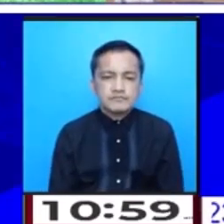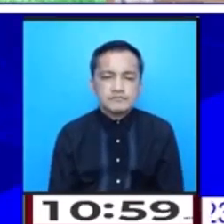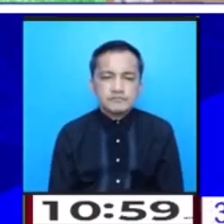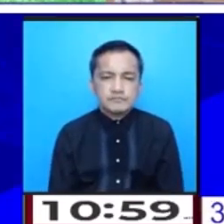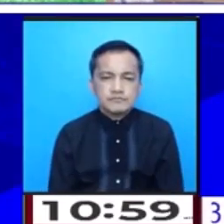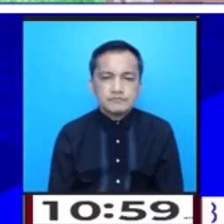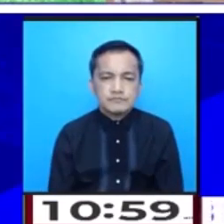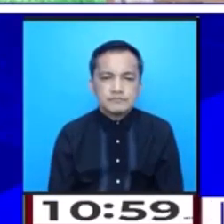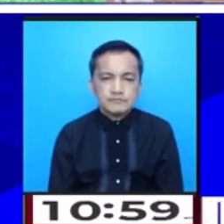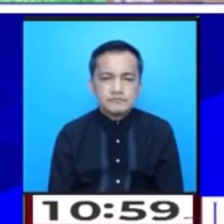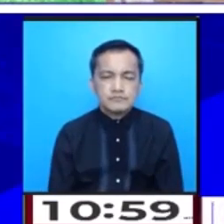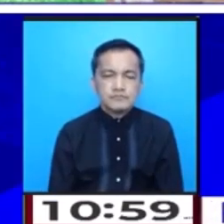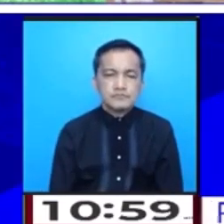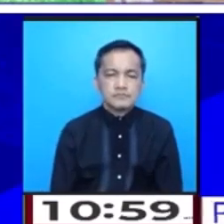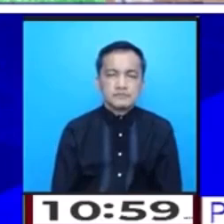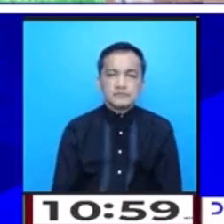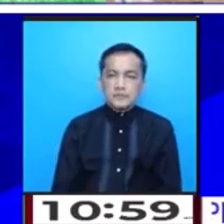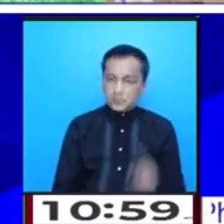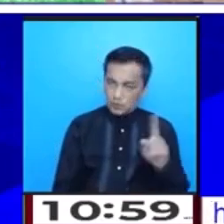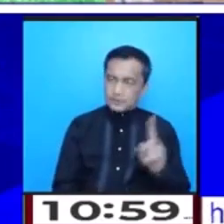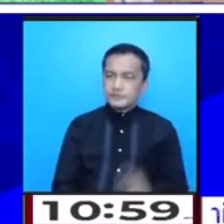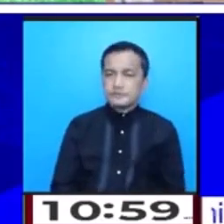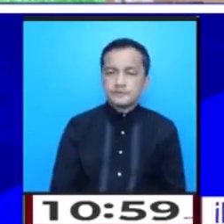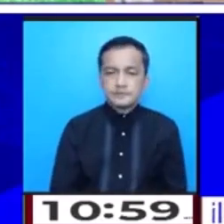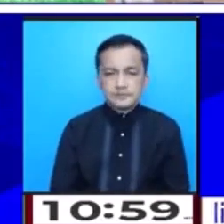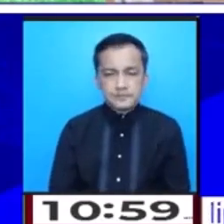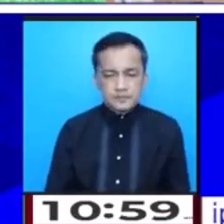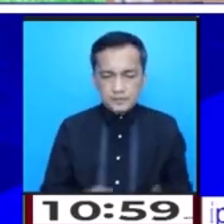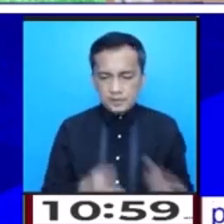That's one. The other one, of course, the El Nino is, I think, the most